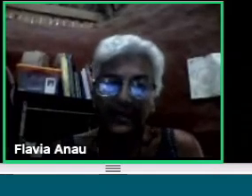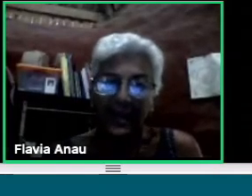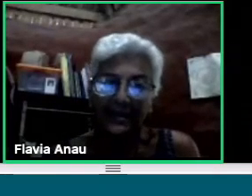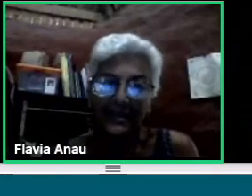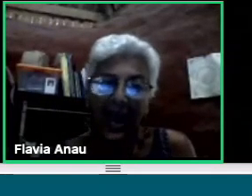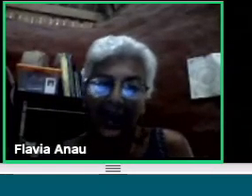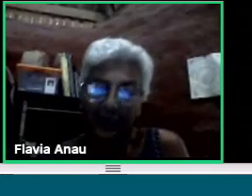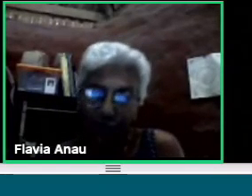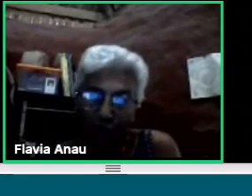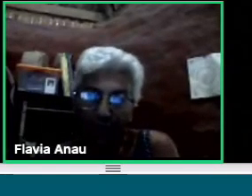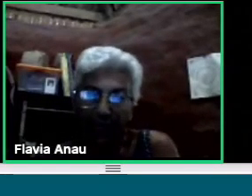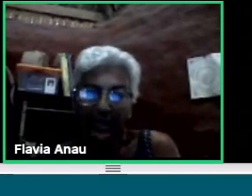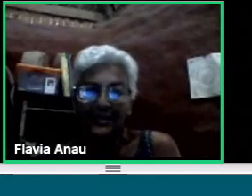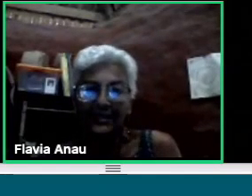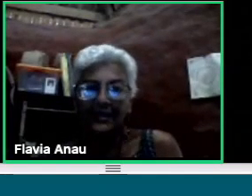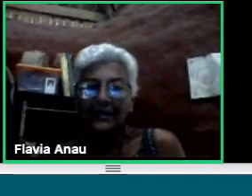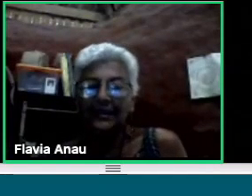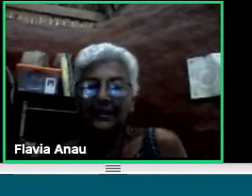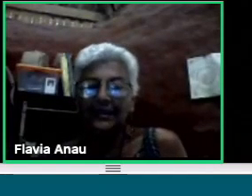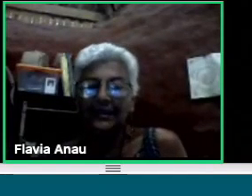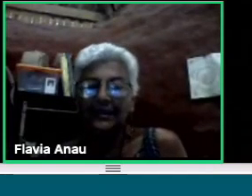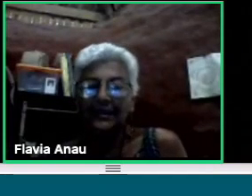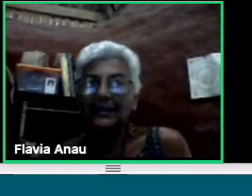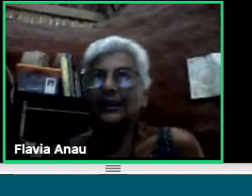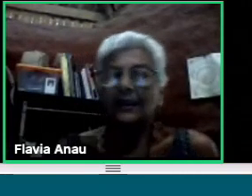axis that has to do with the